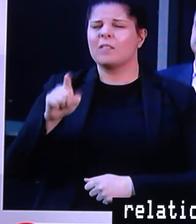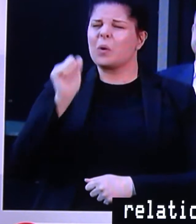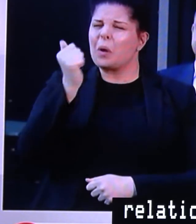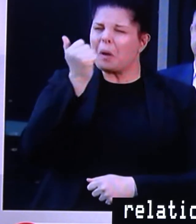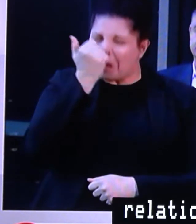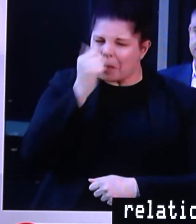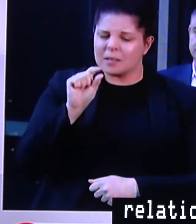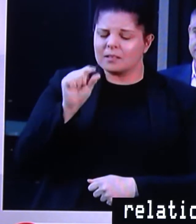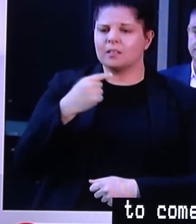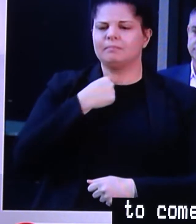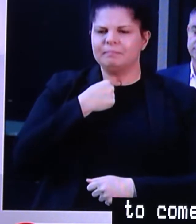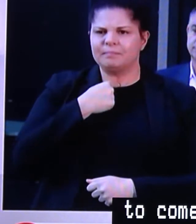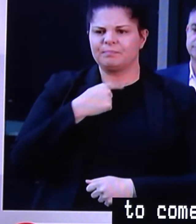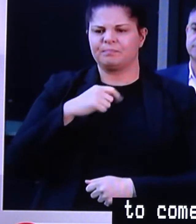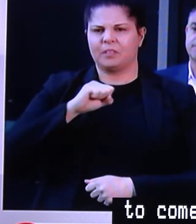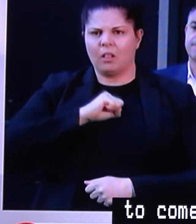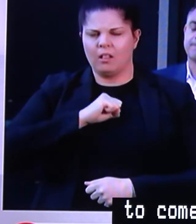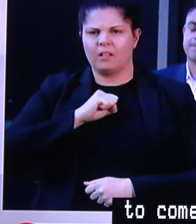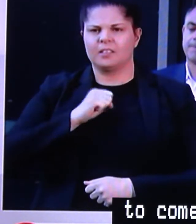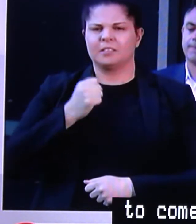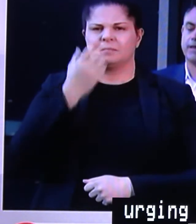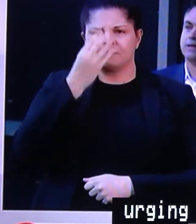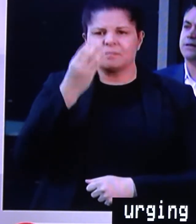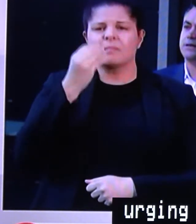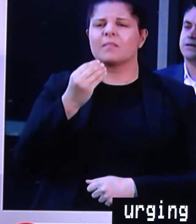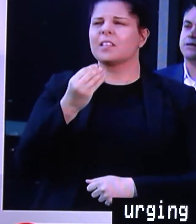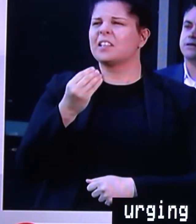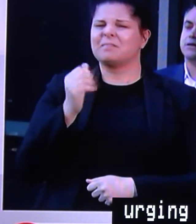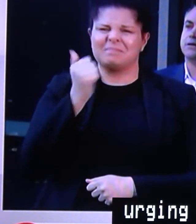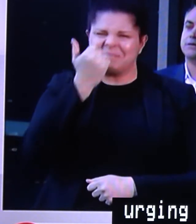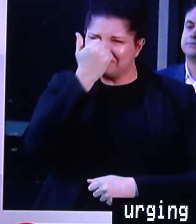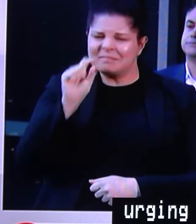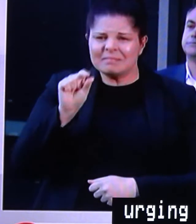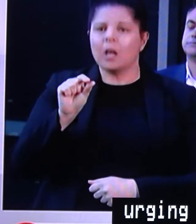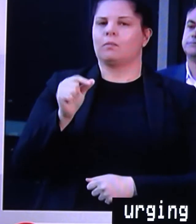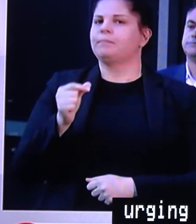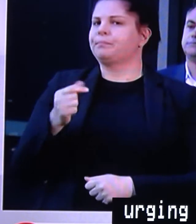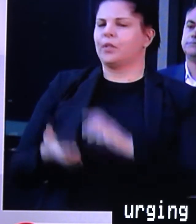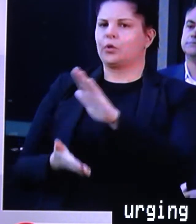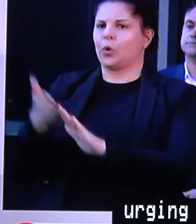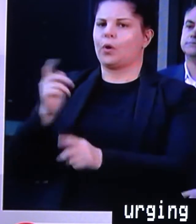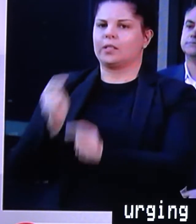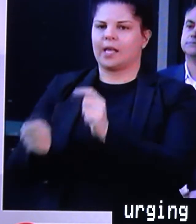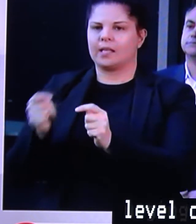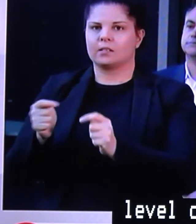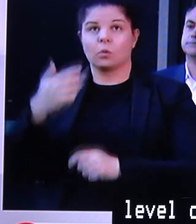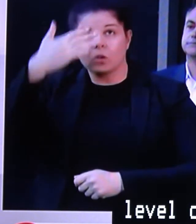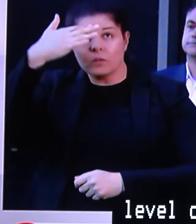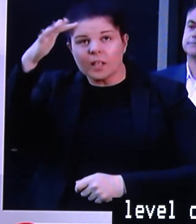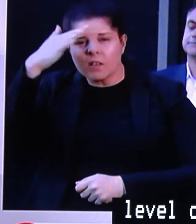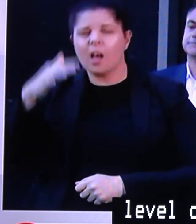symptoms, so however mild respiratory symptoms, the mildest sore throat, unexplained fever,